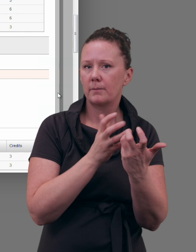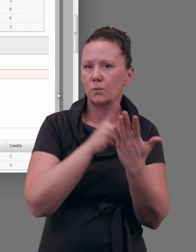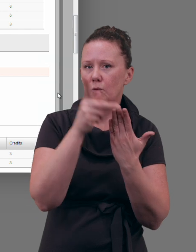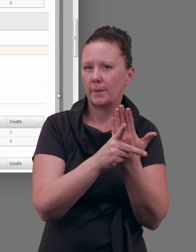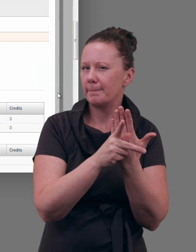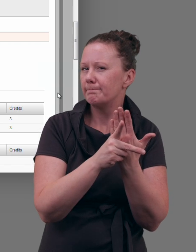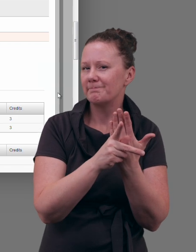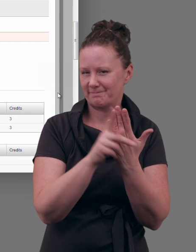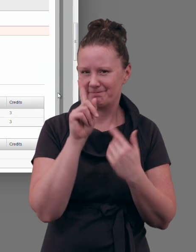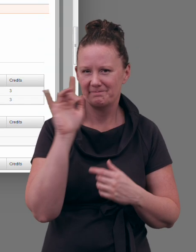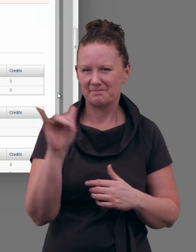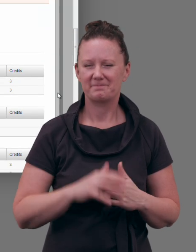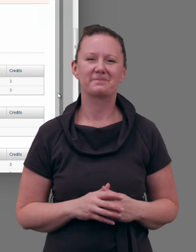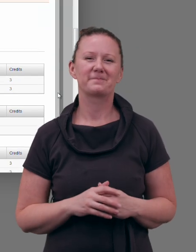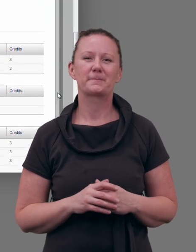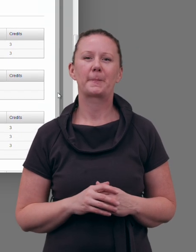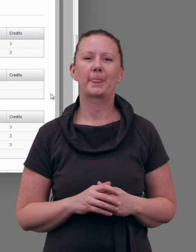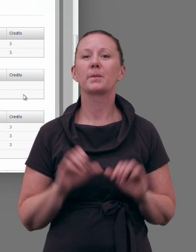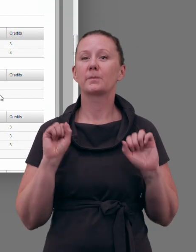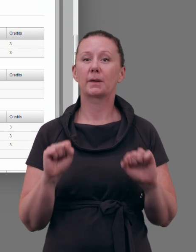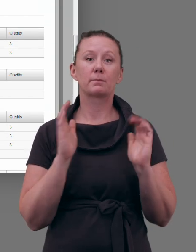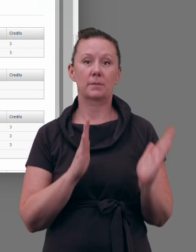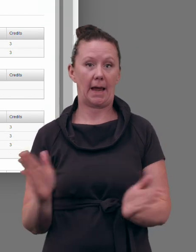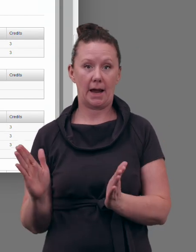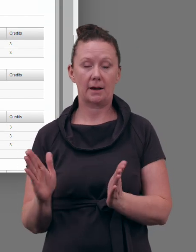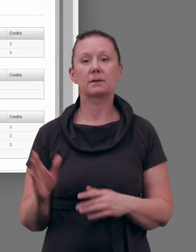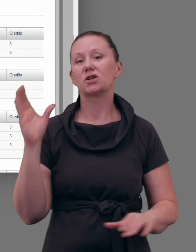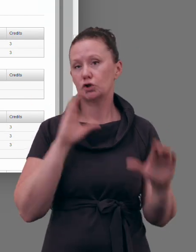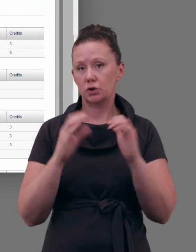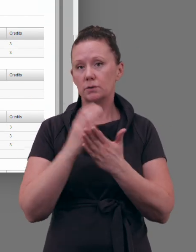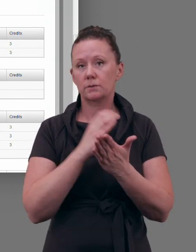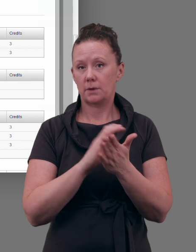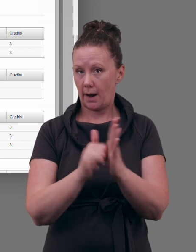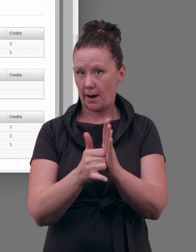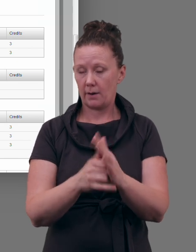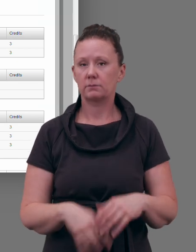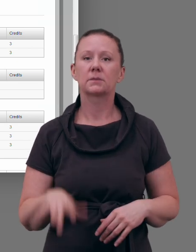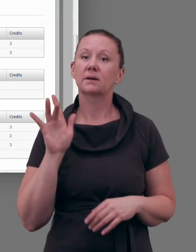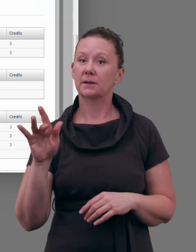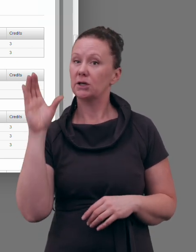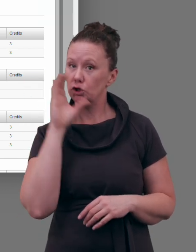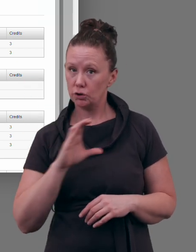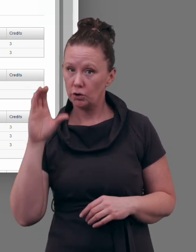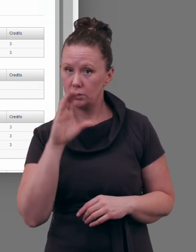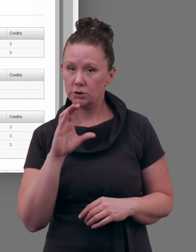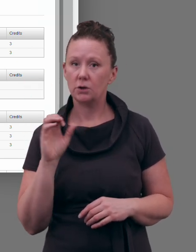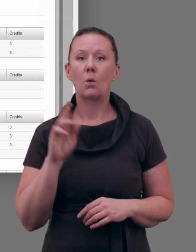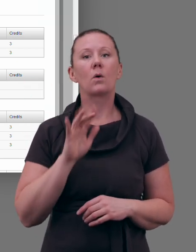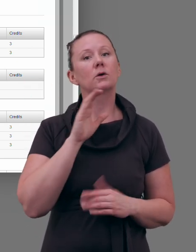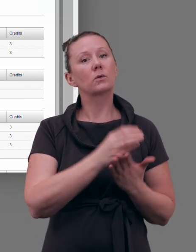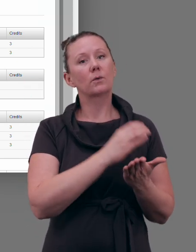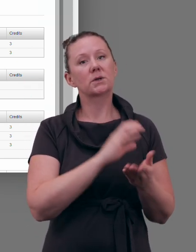You can plan and search for a course by clicking either the Search button in each section or by clicking individual course numbers.